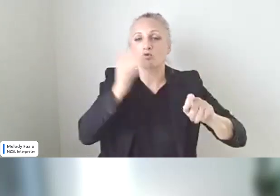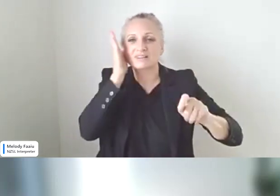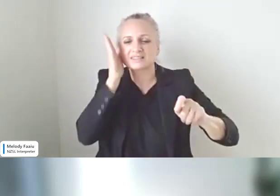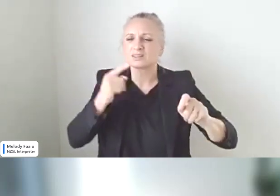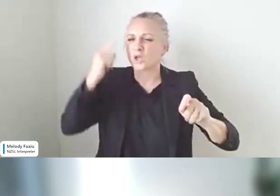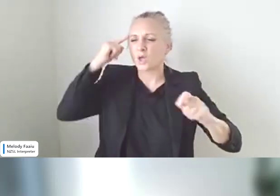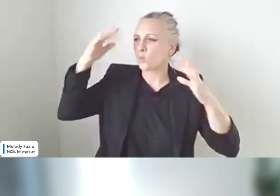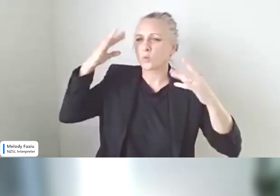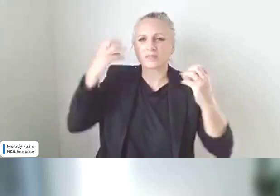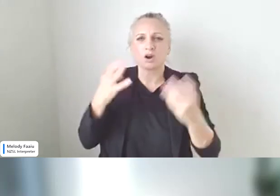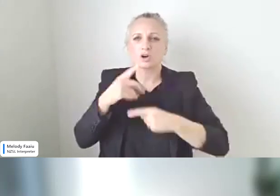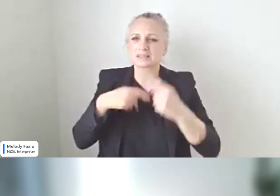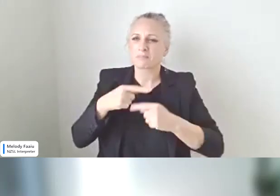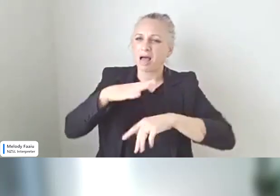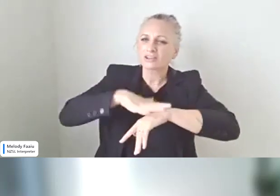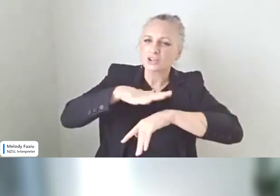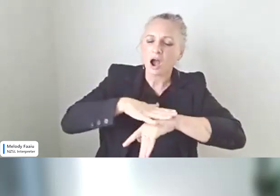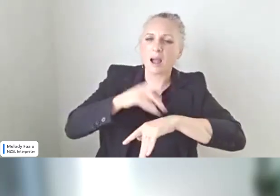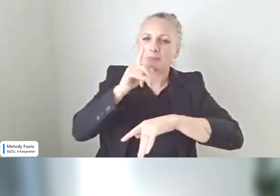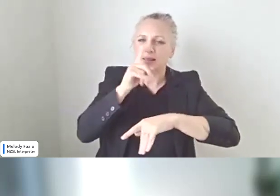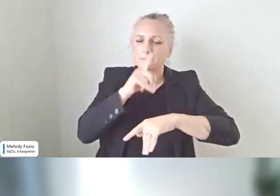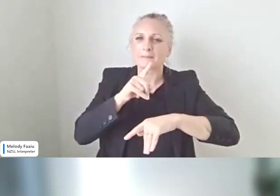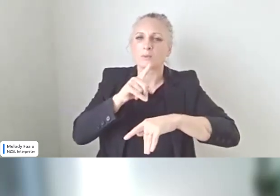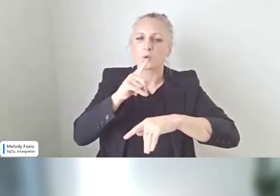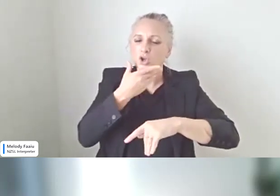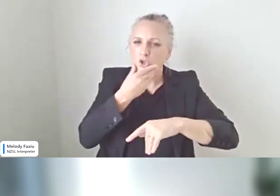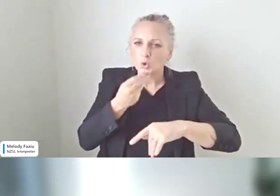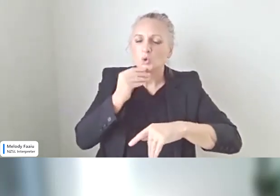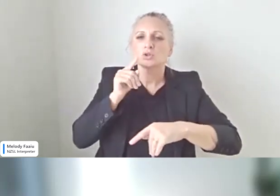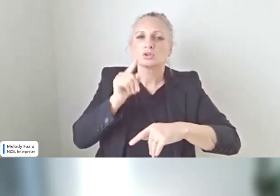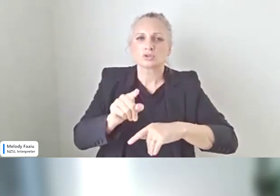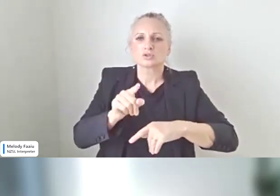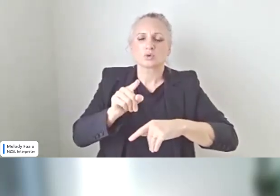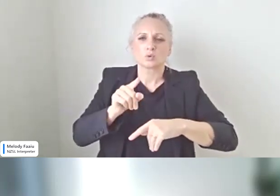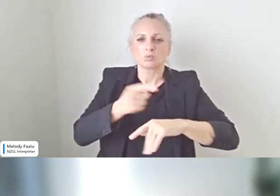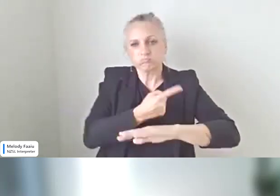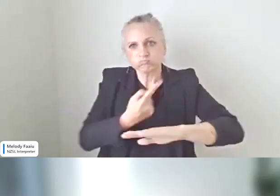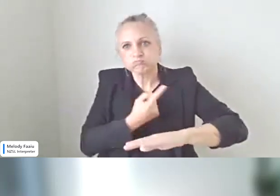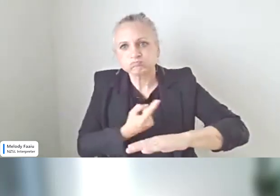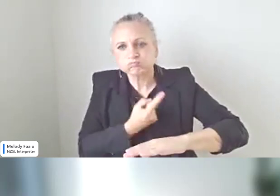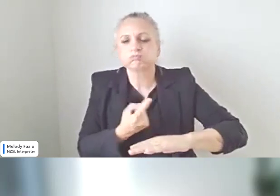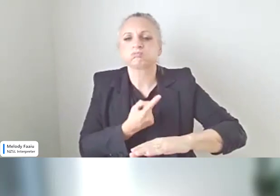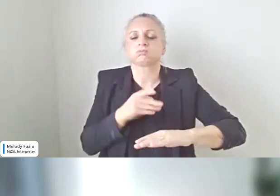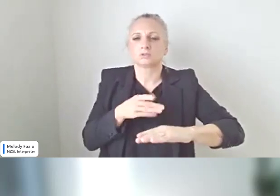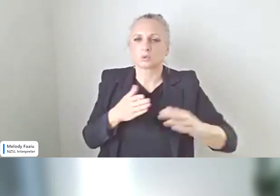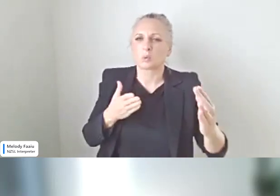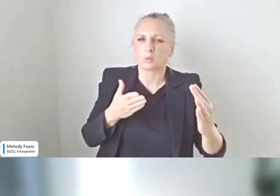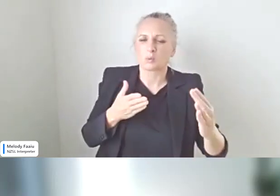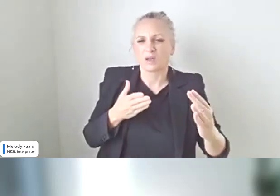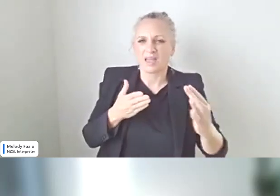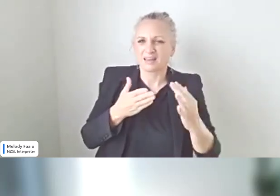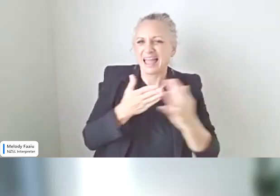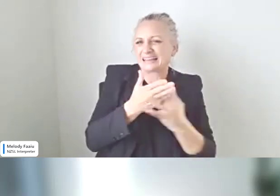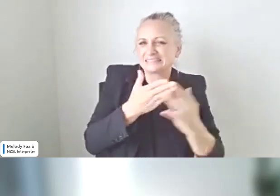time tax that some of our in-person service delivery models can burden our residents with, if you consider the extra time